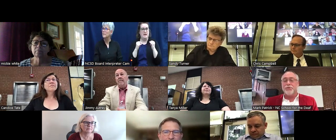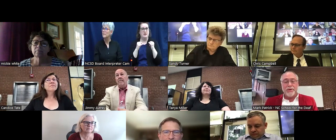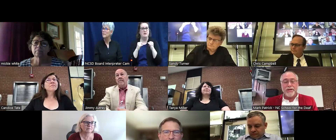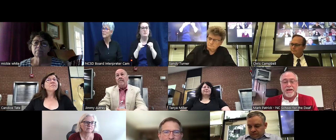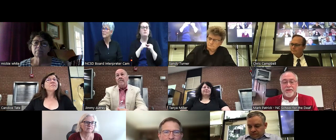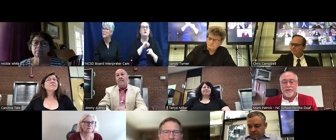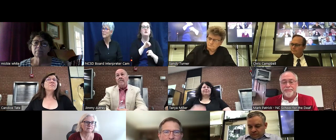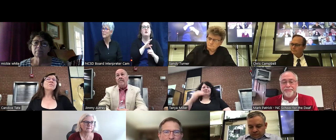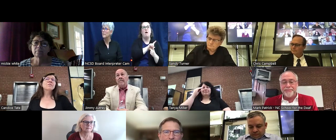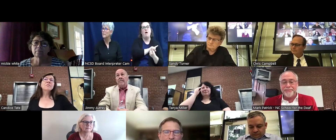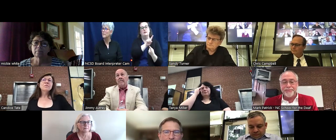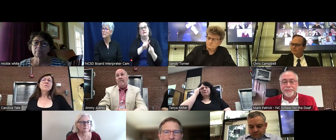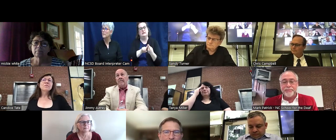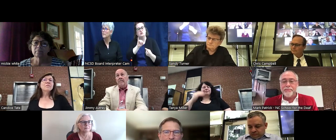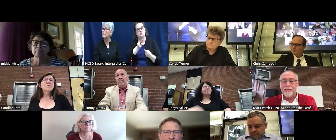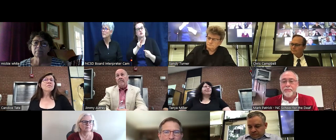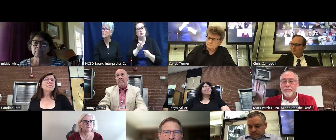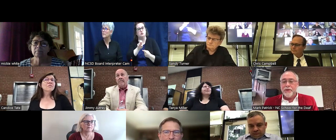the 28th.